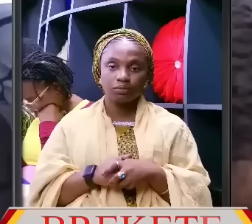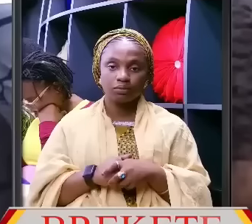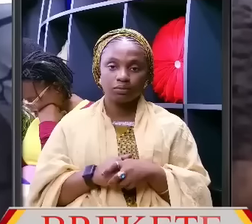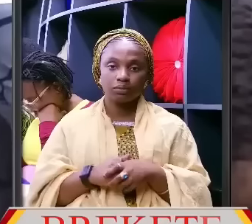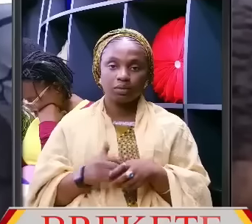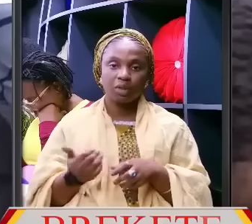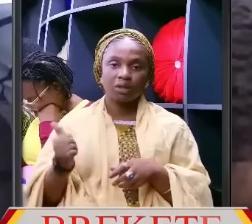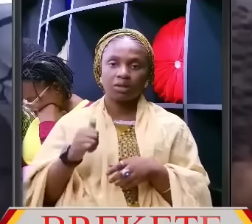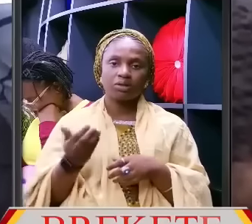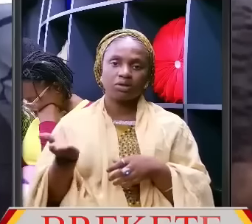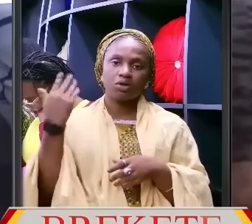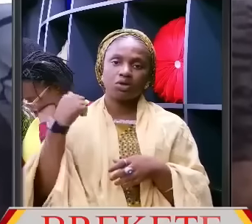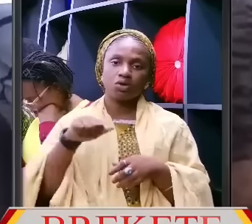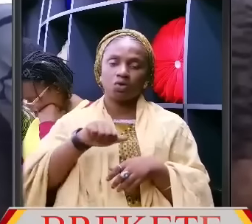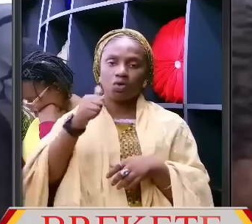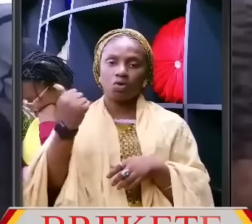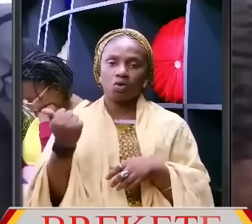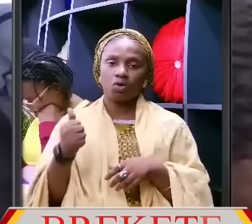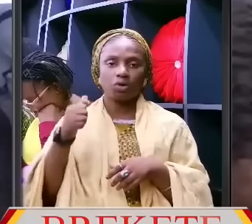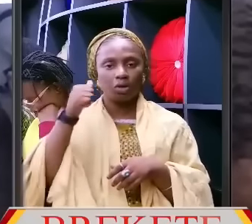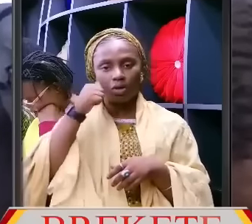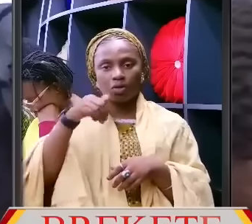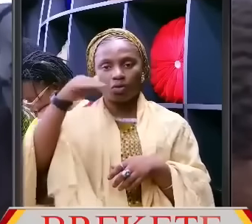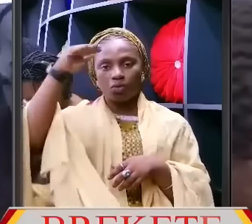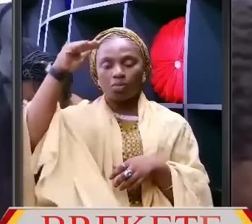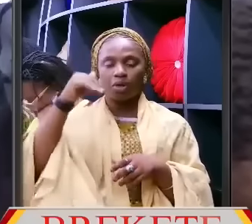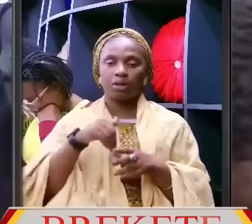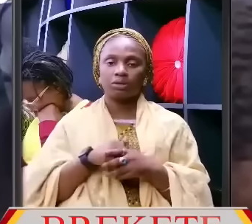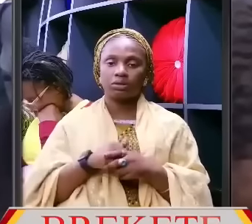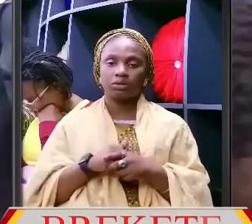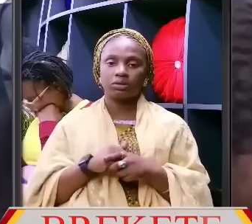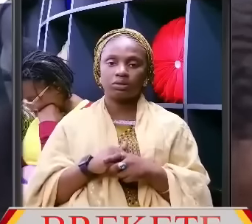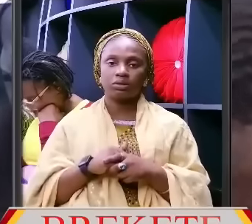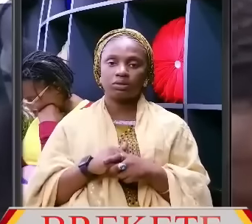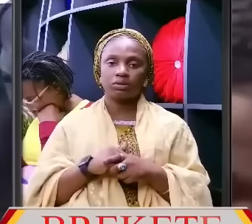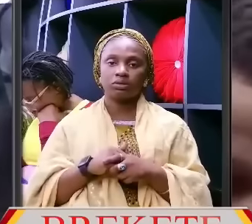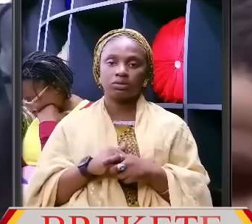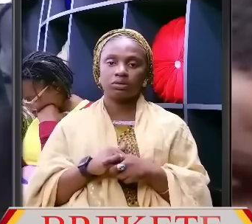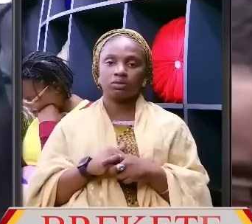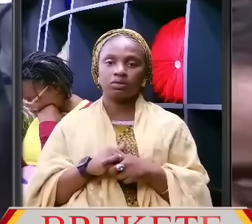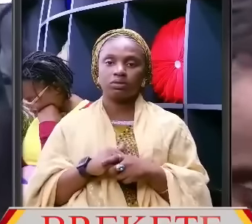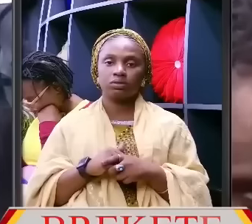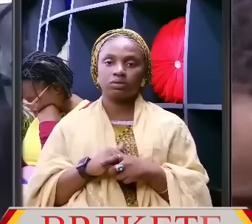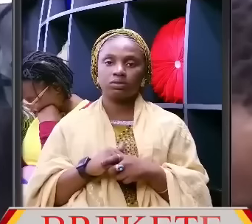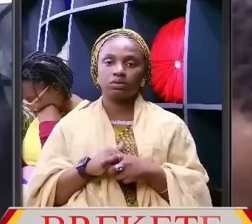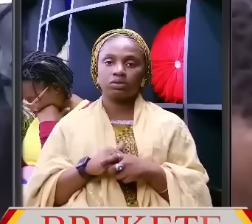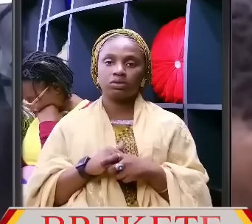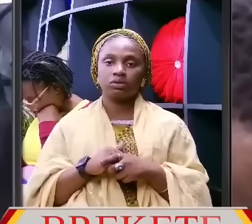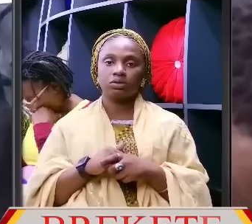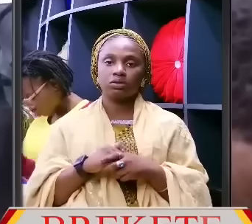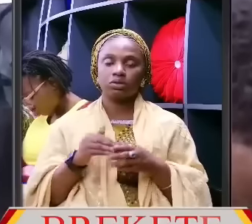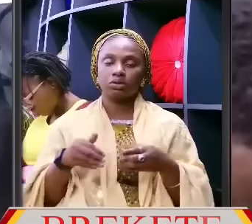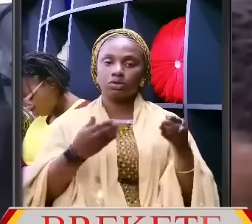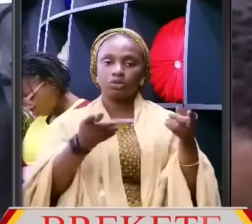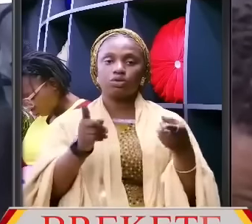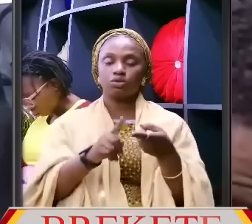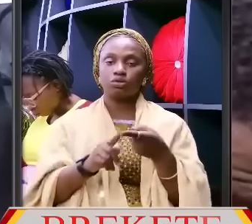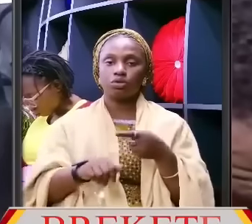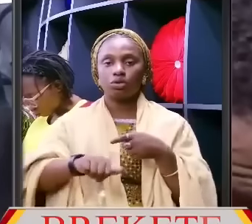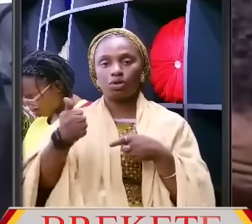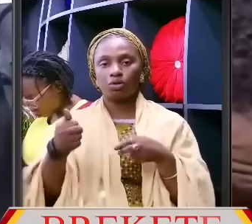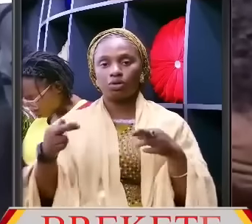Then the other, you know, the man have many wives. The other woman. So New York to New York. He allocated another room to the other